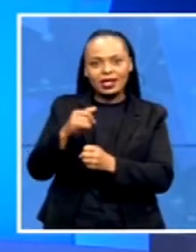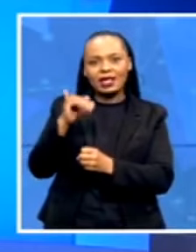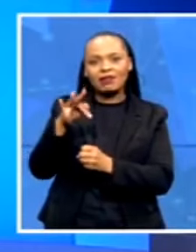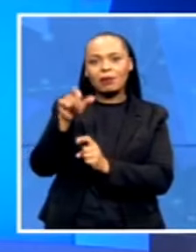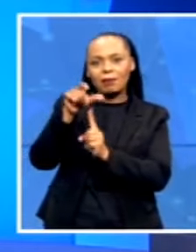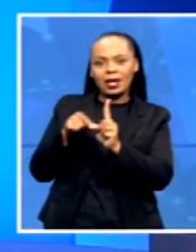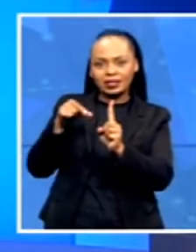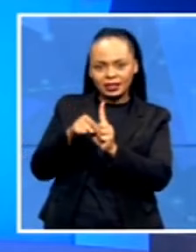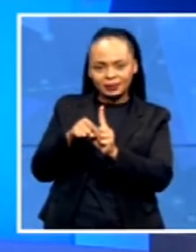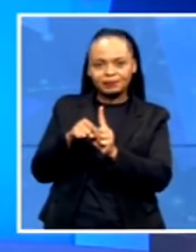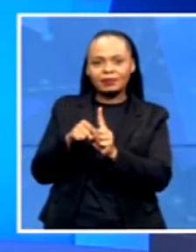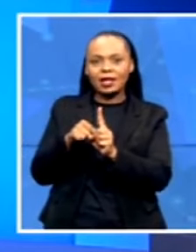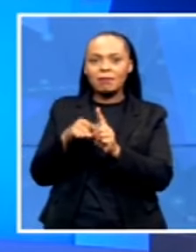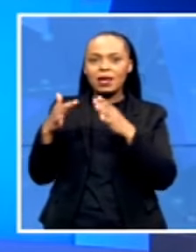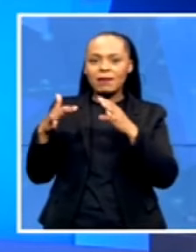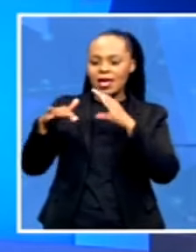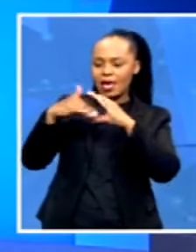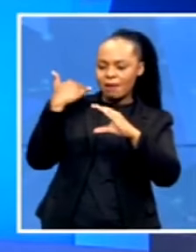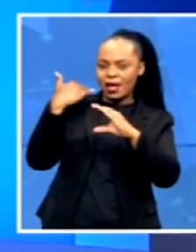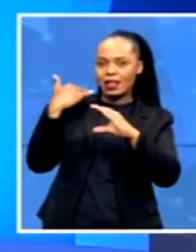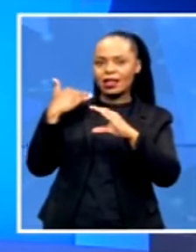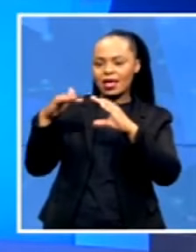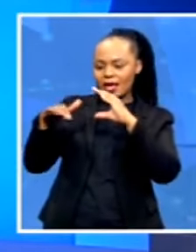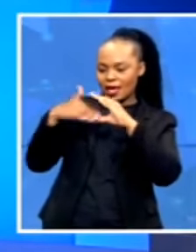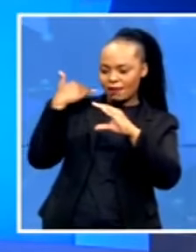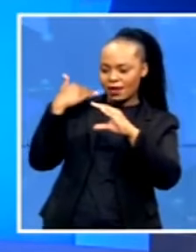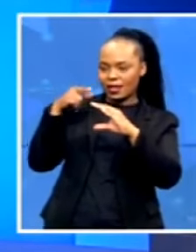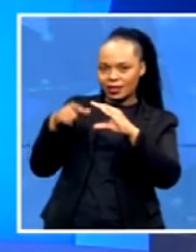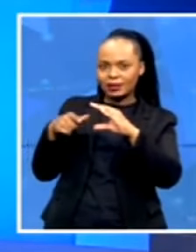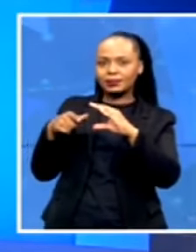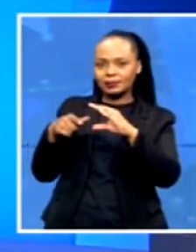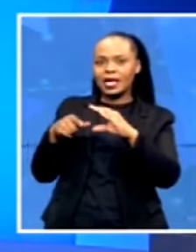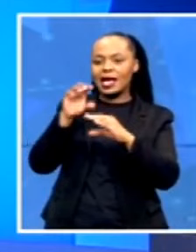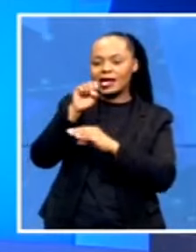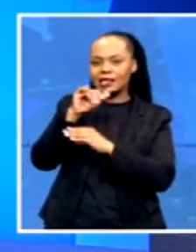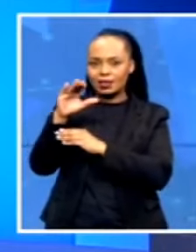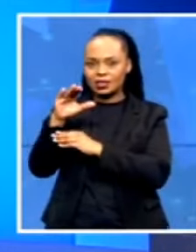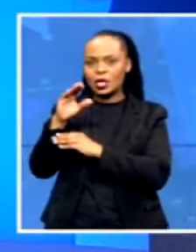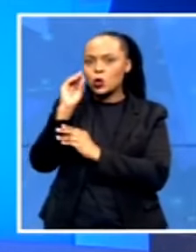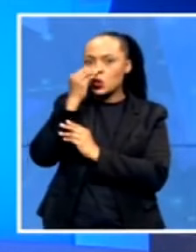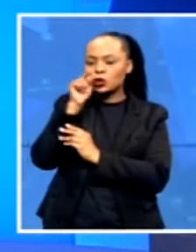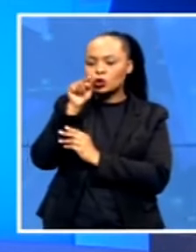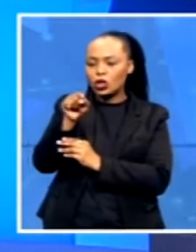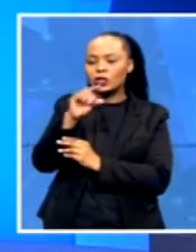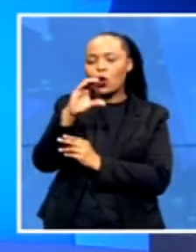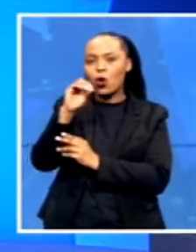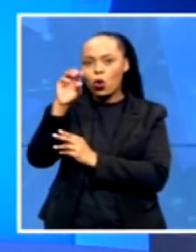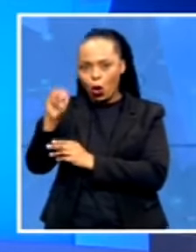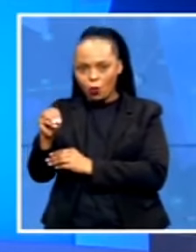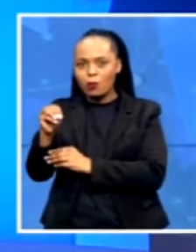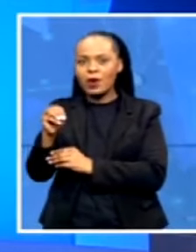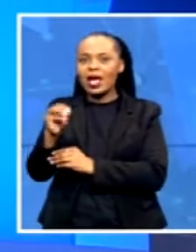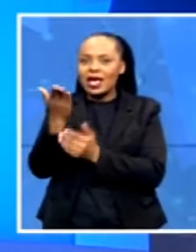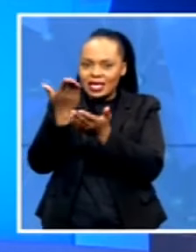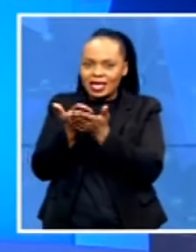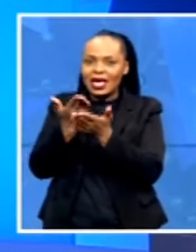emails opt-in to newsletters at sabcnews.com, we're able to bring the news to your email address. So we'll be